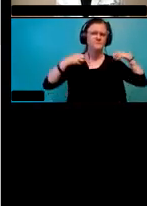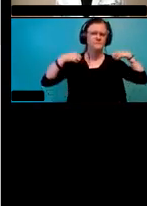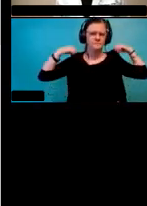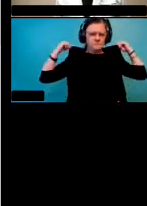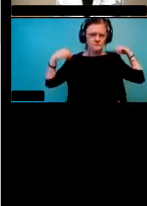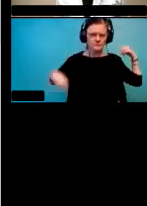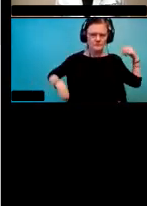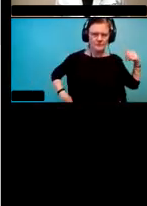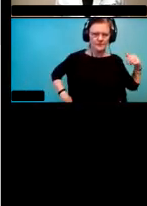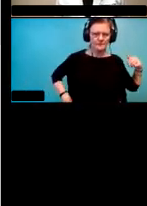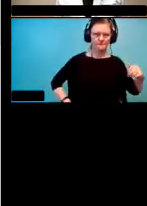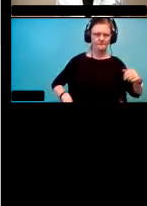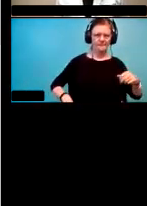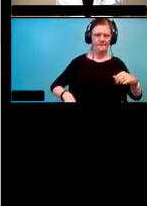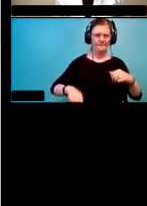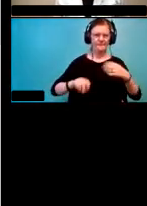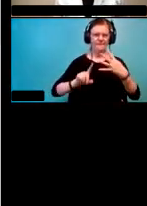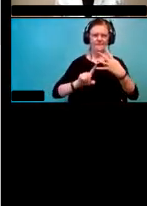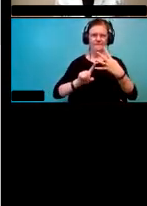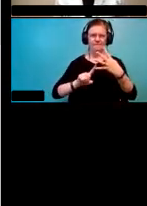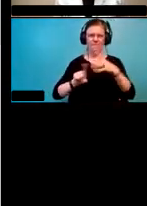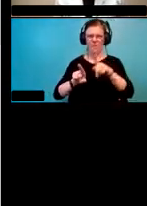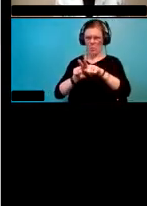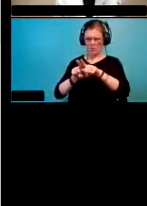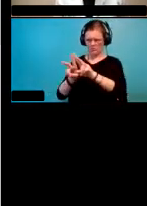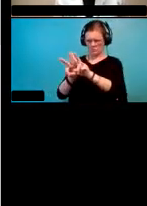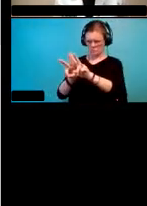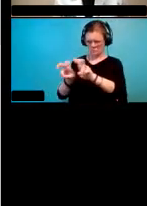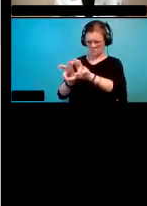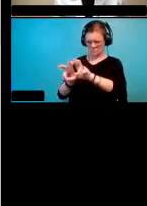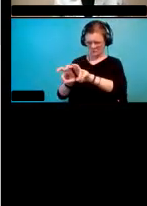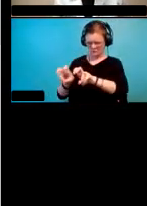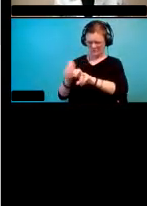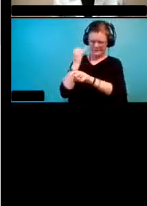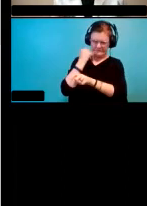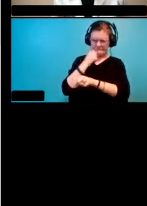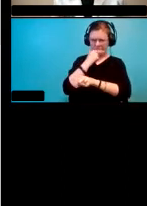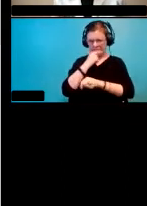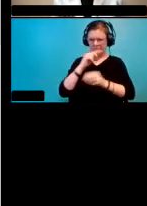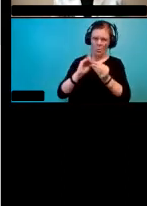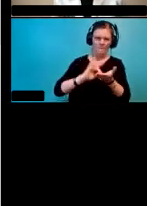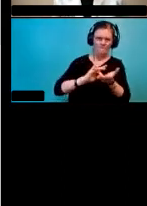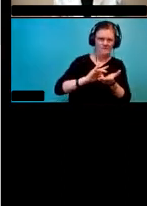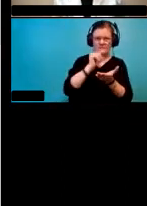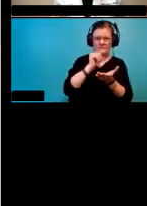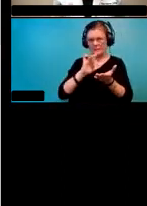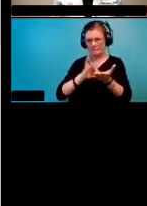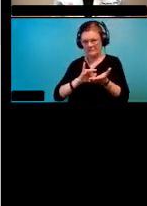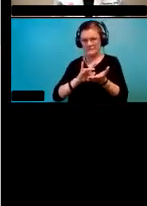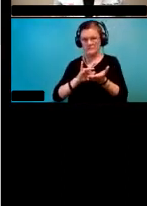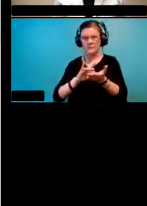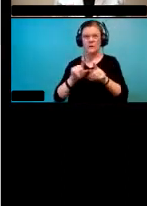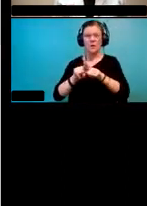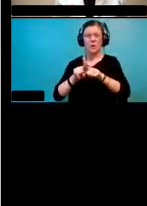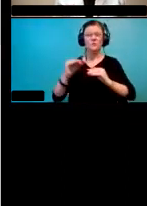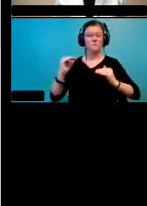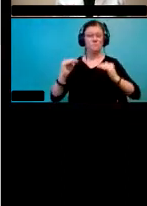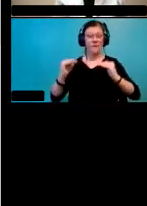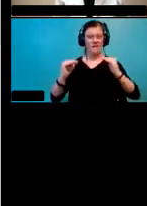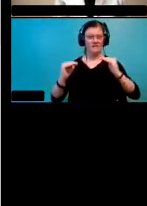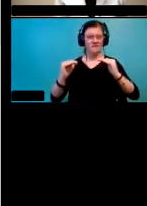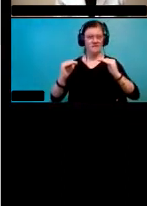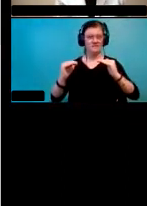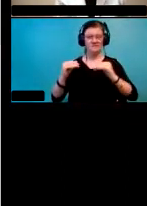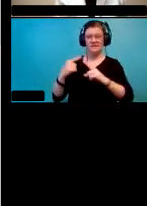And again, assessing any changes that we make in your treatment regimen. We're going to assess your balance and